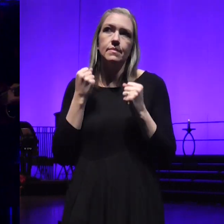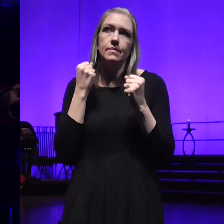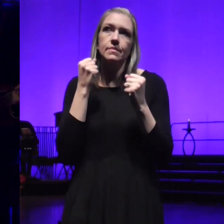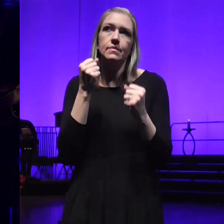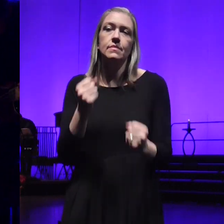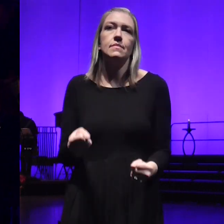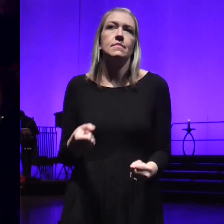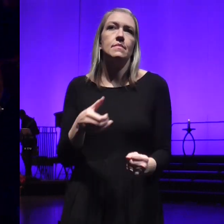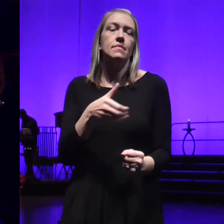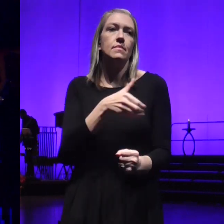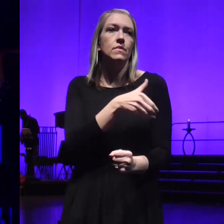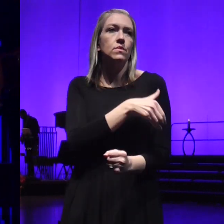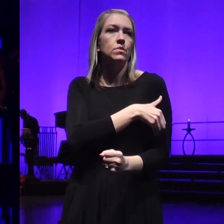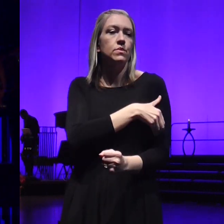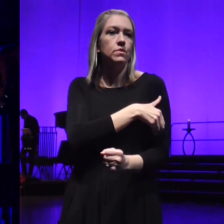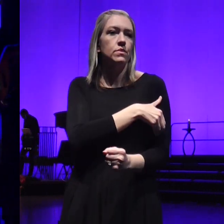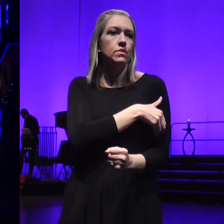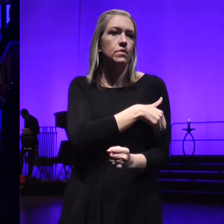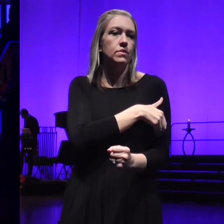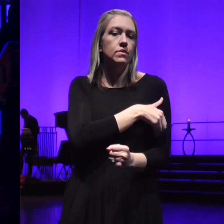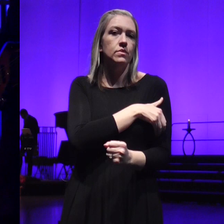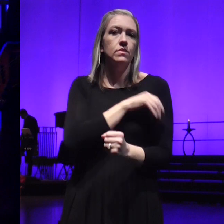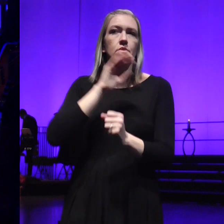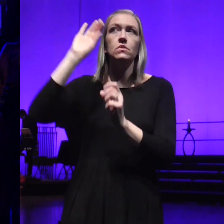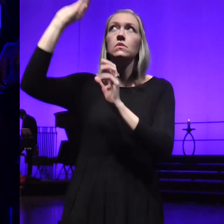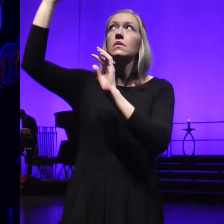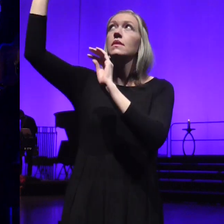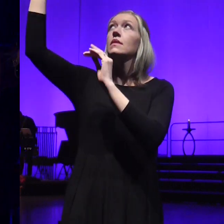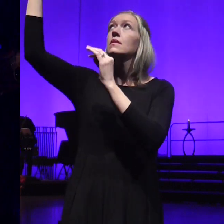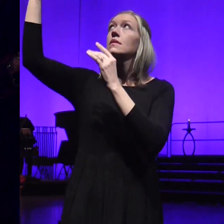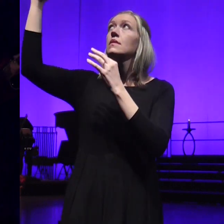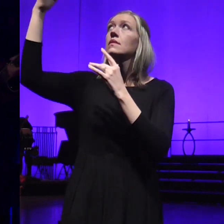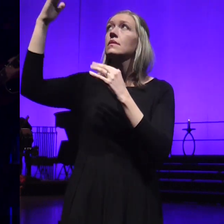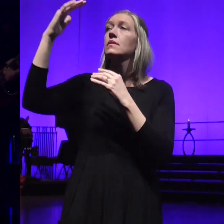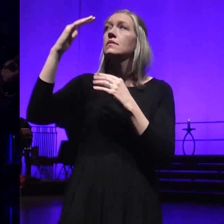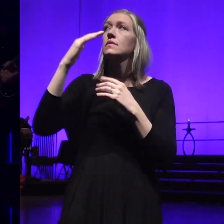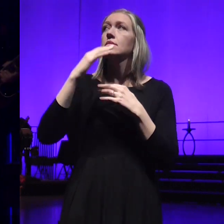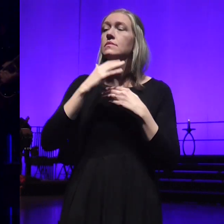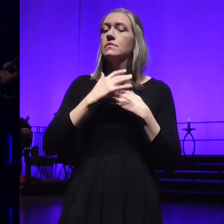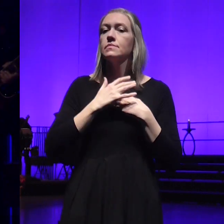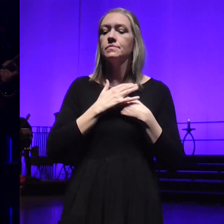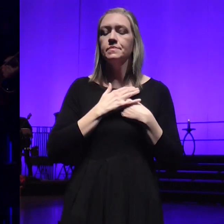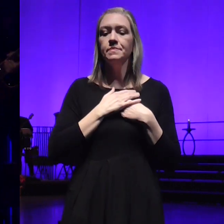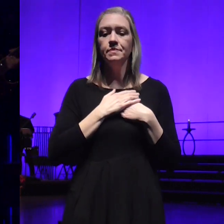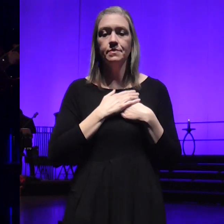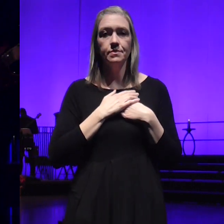the mighty power and the grace.